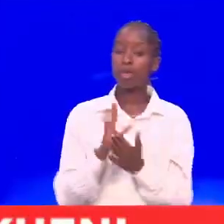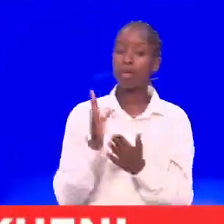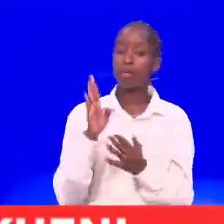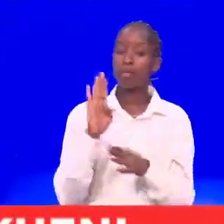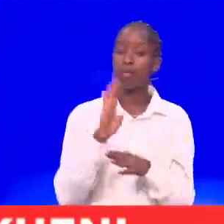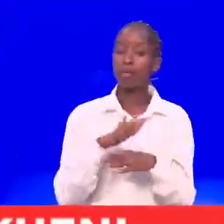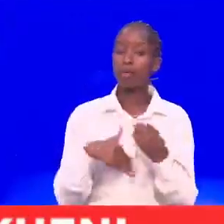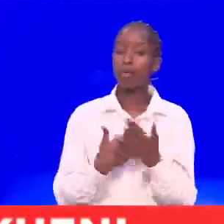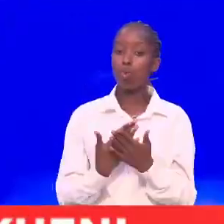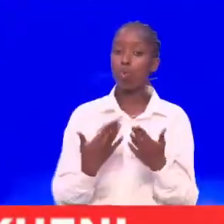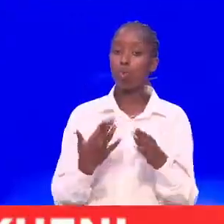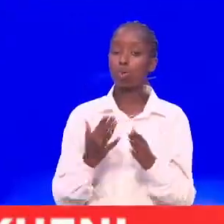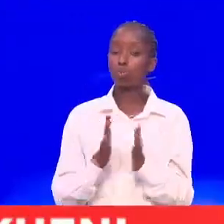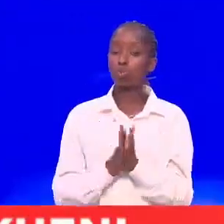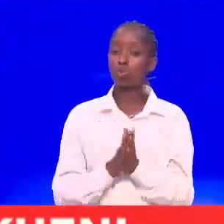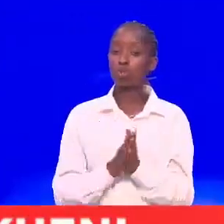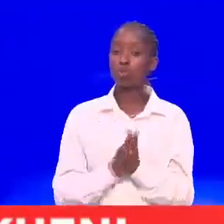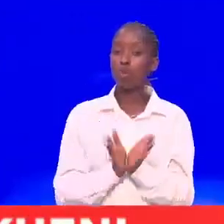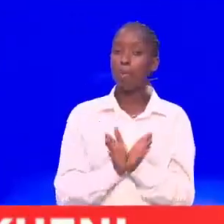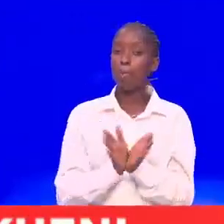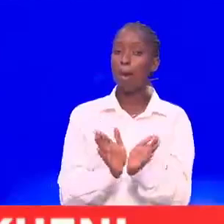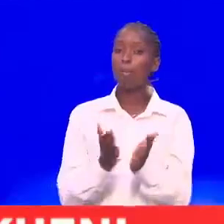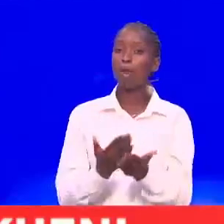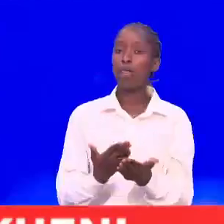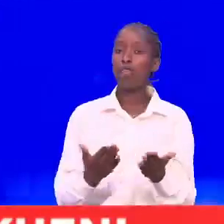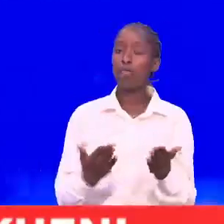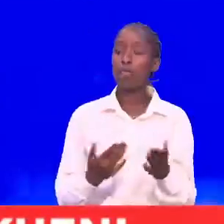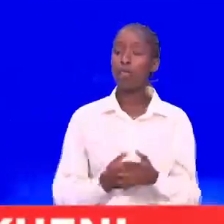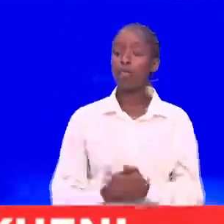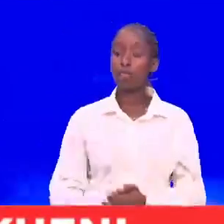of metals and other building materials.